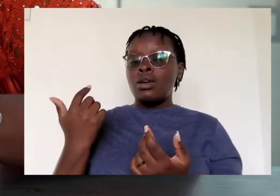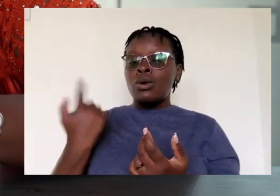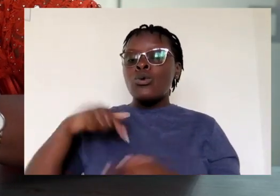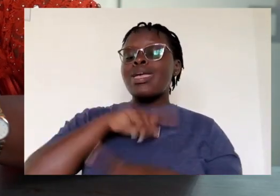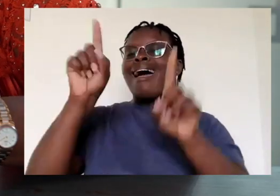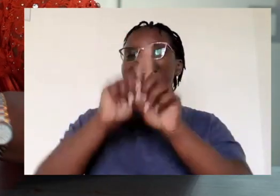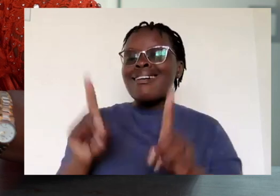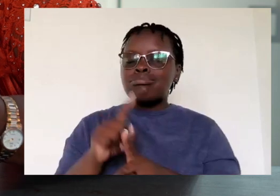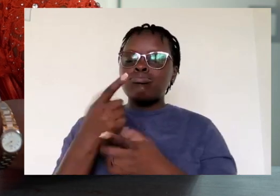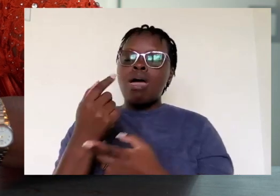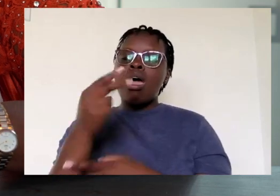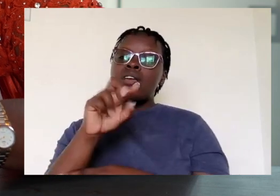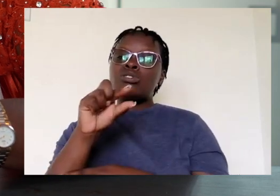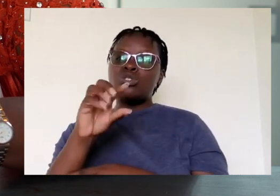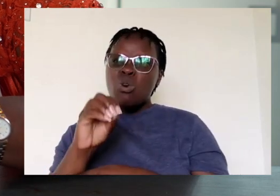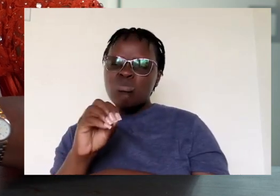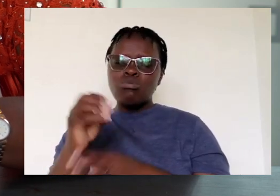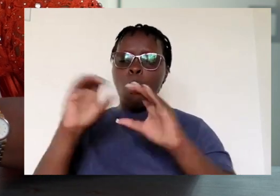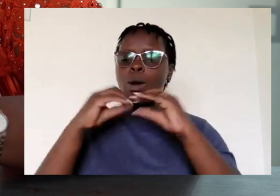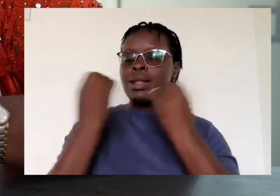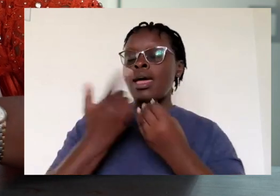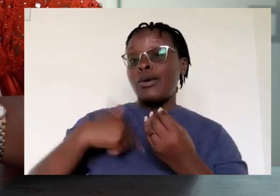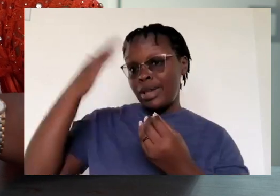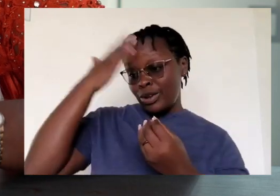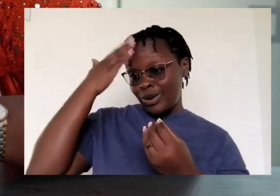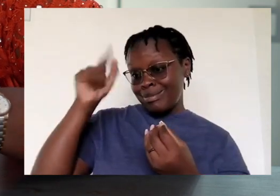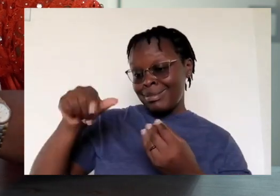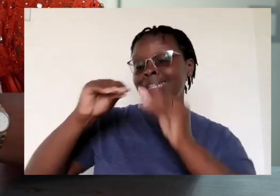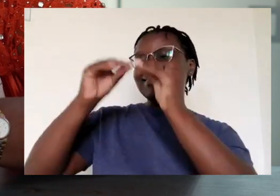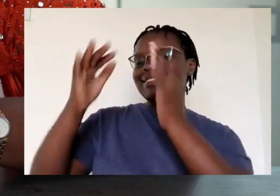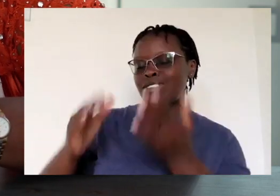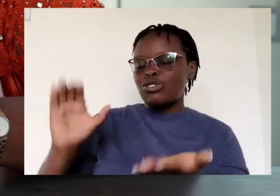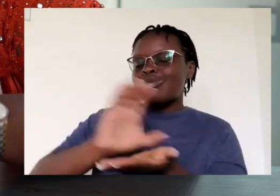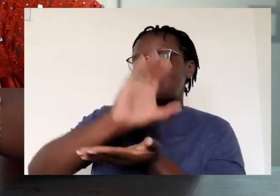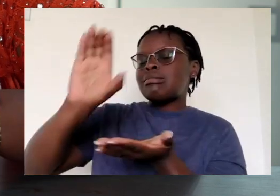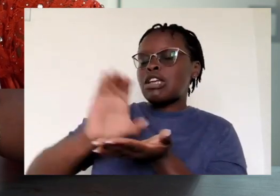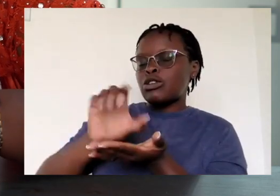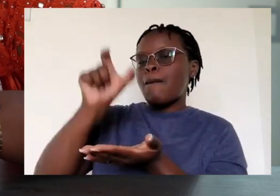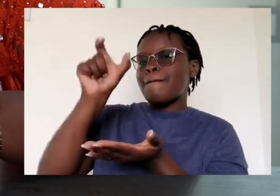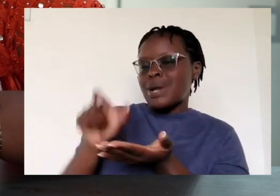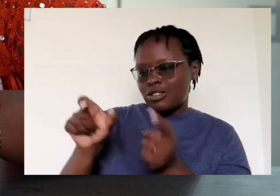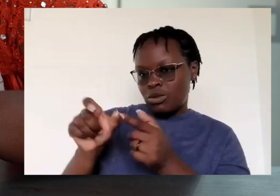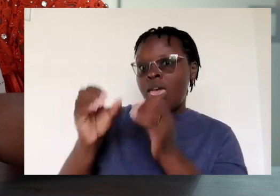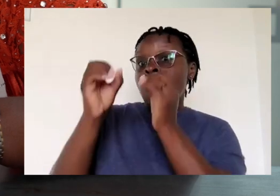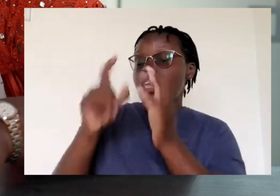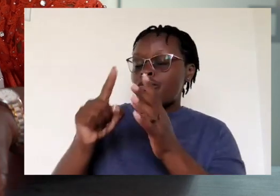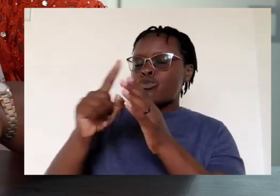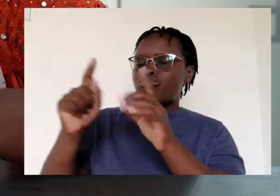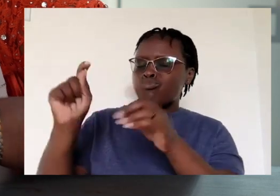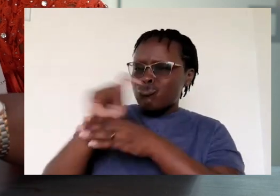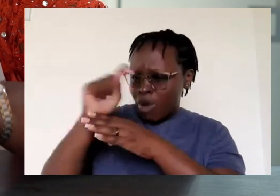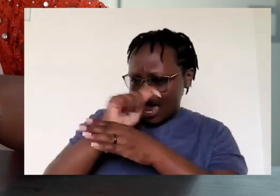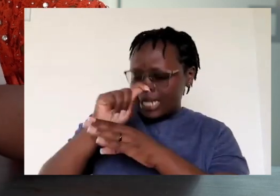as NGOs or as development, we know that the teacher is our central place. So we get to the teacher,